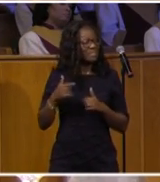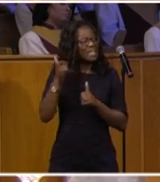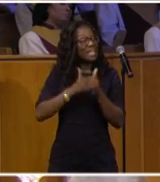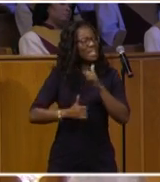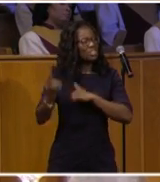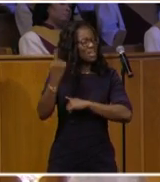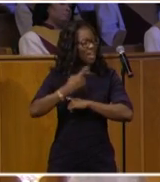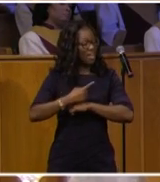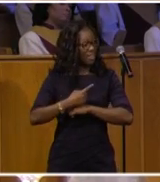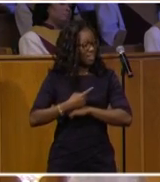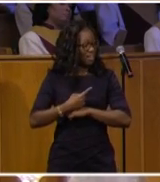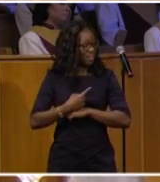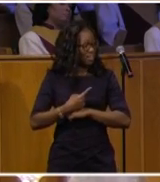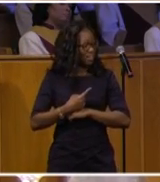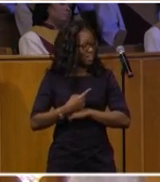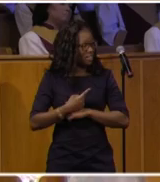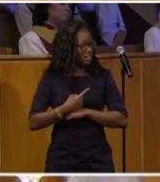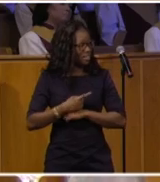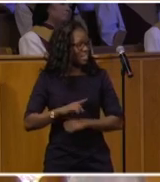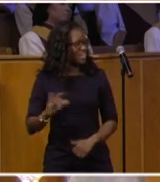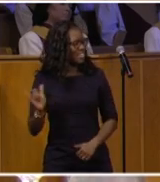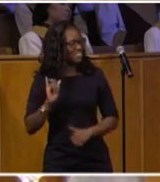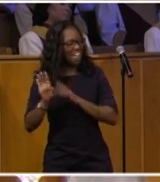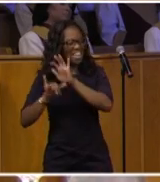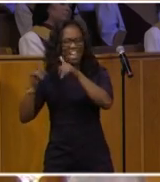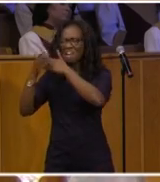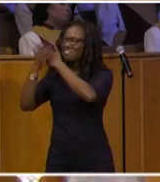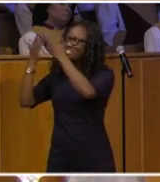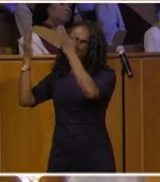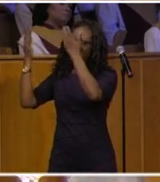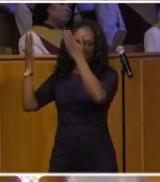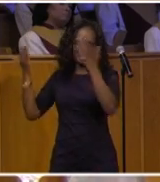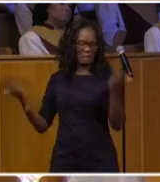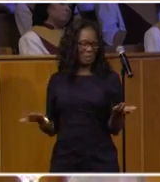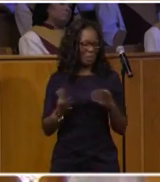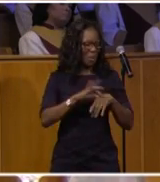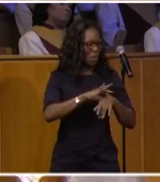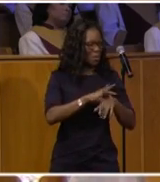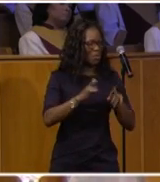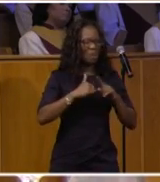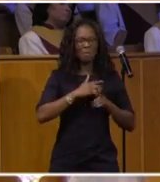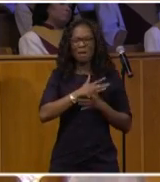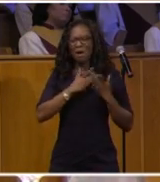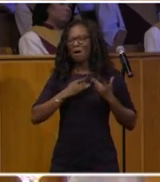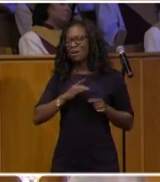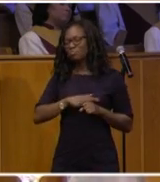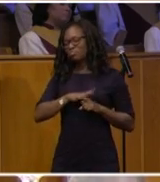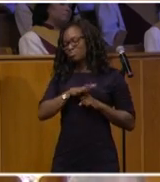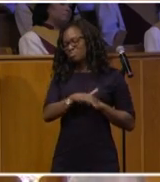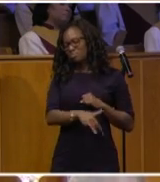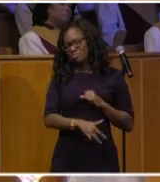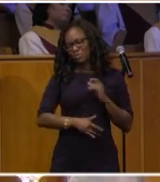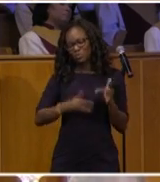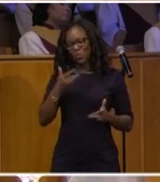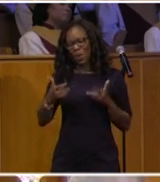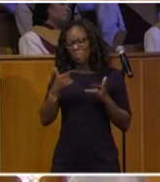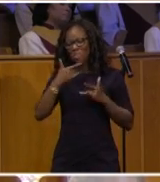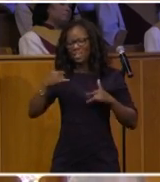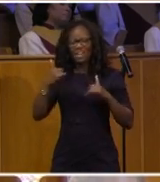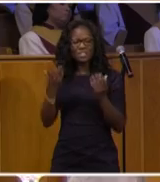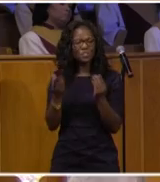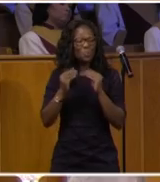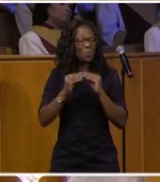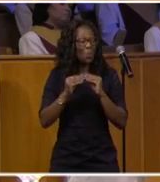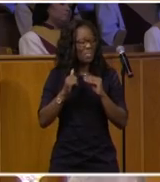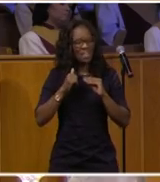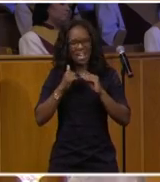day is like heaven. My heart overflows because the longer